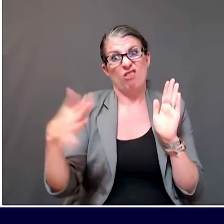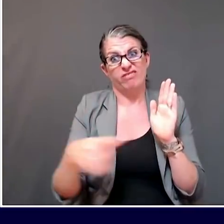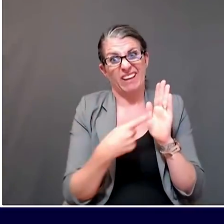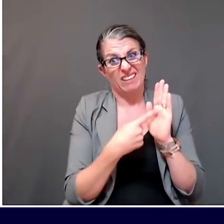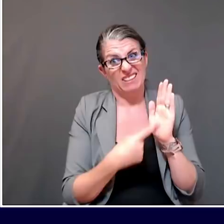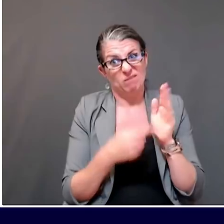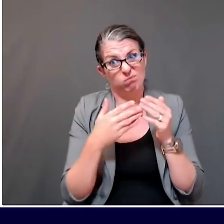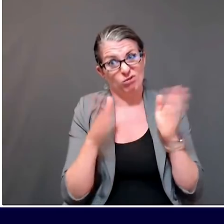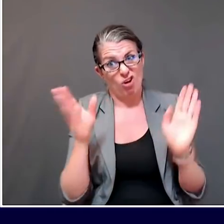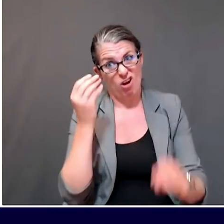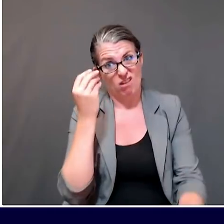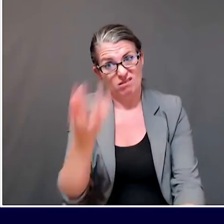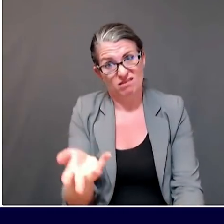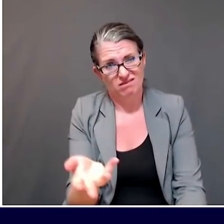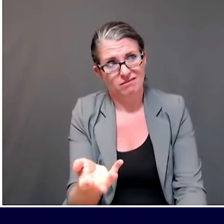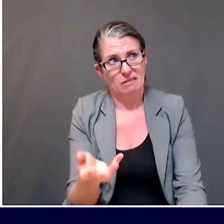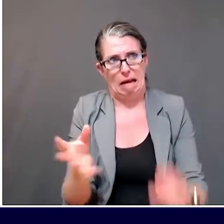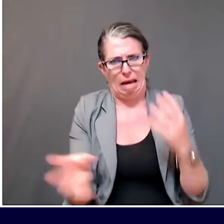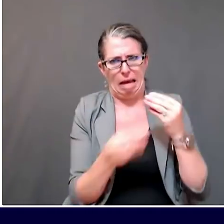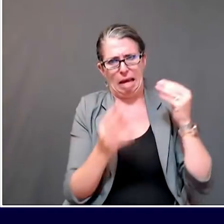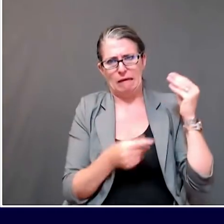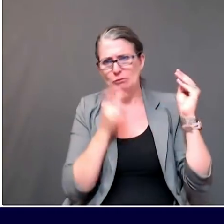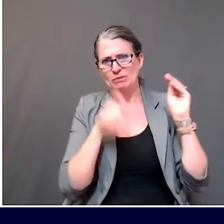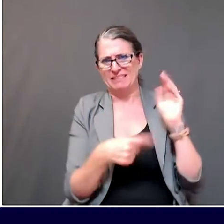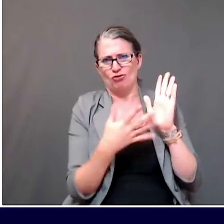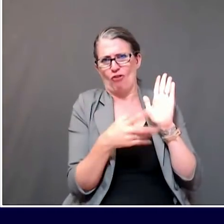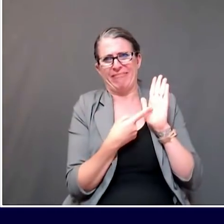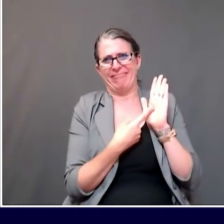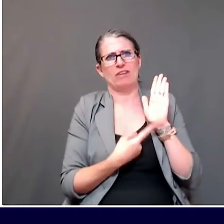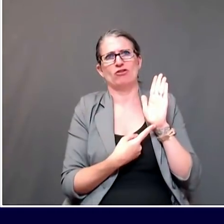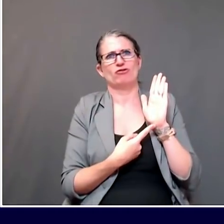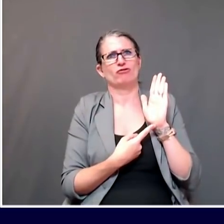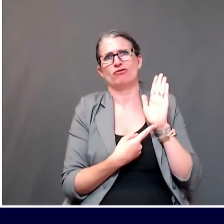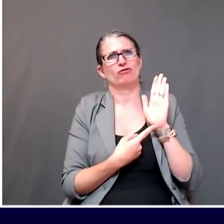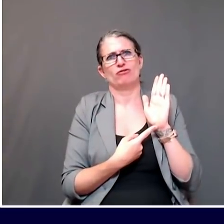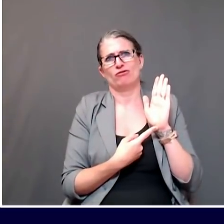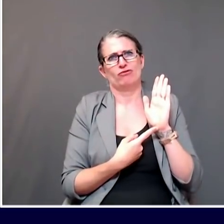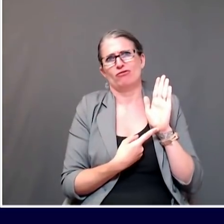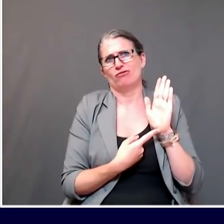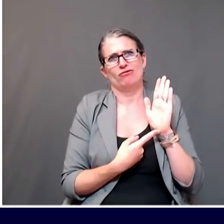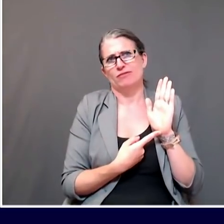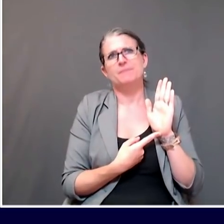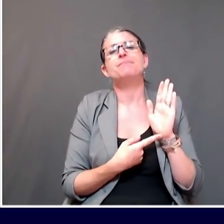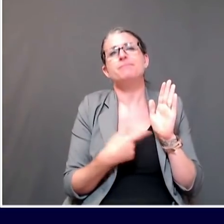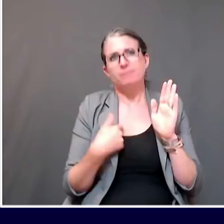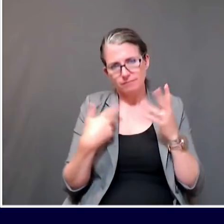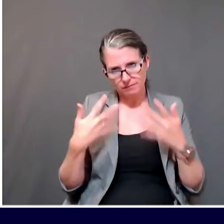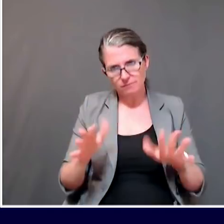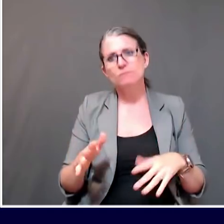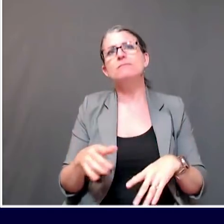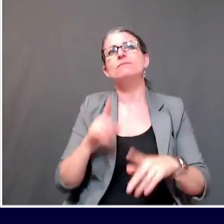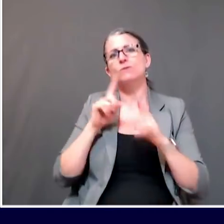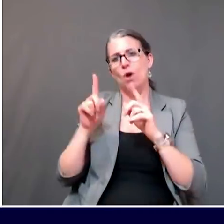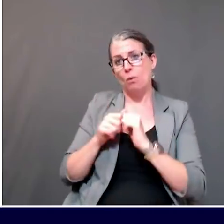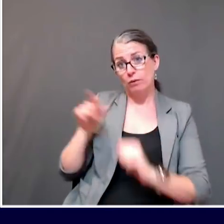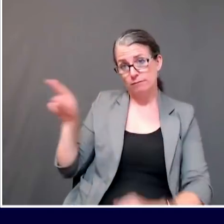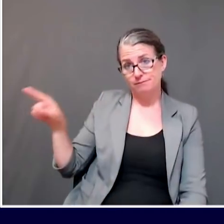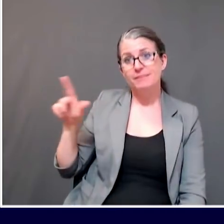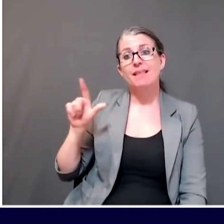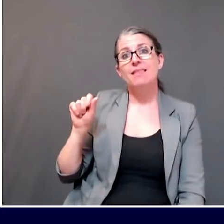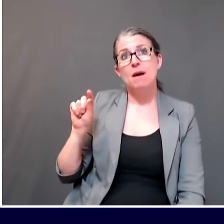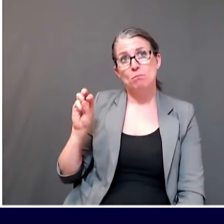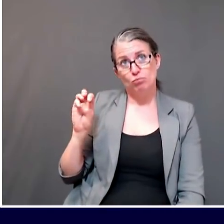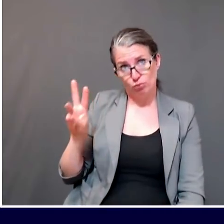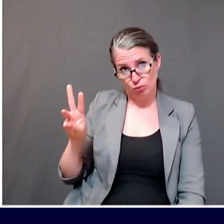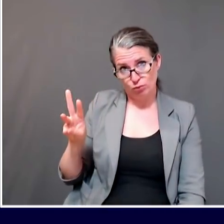We are aware, and we've had Commissioner Lambrew and I have had numerous conversations with healthcare providers who have expressed those same concerns to us, and